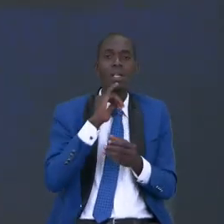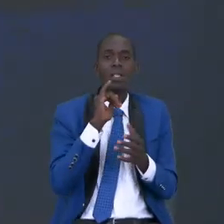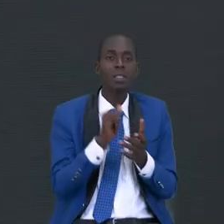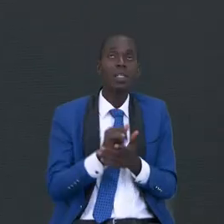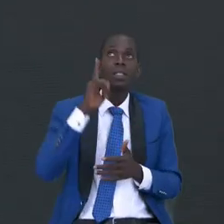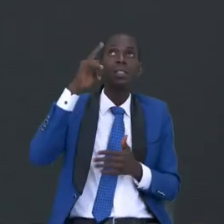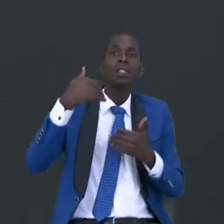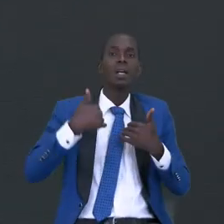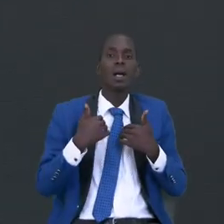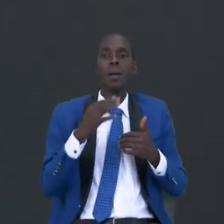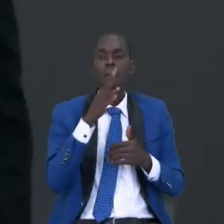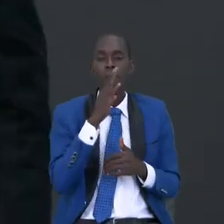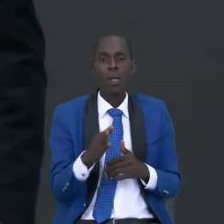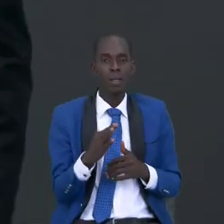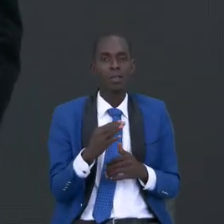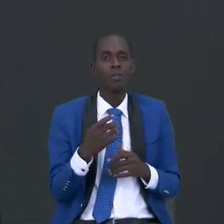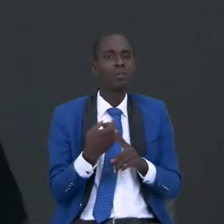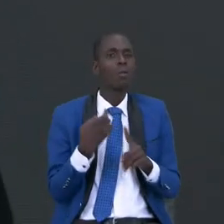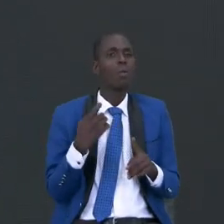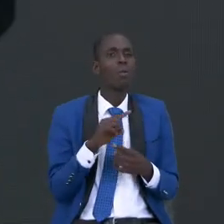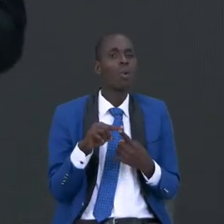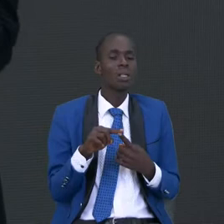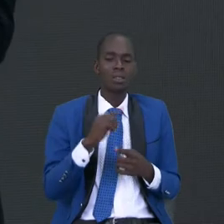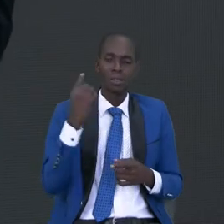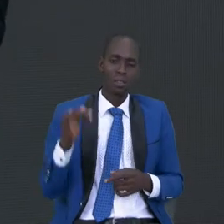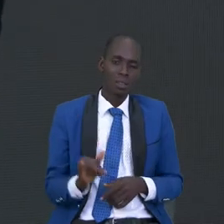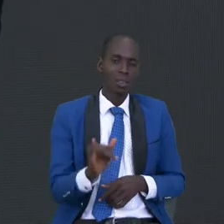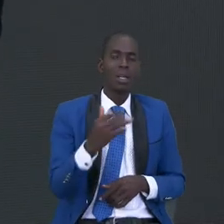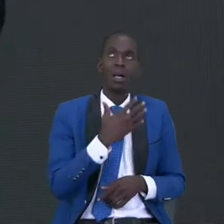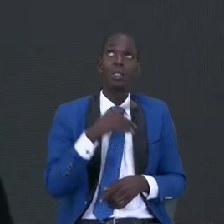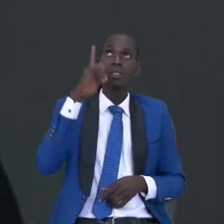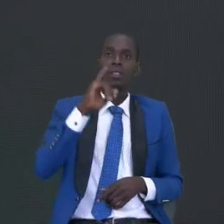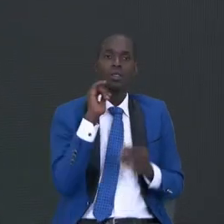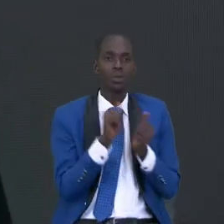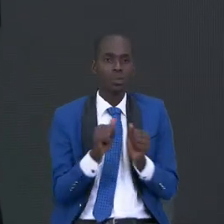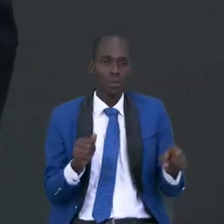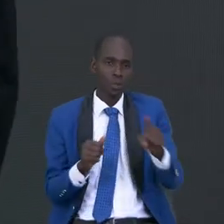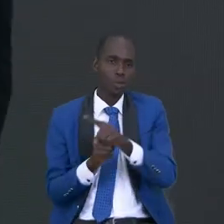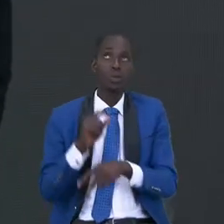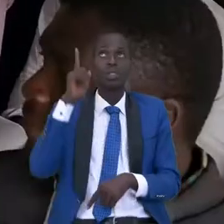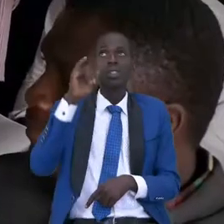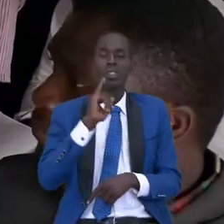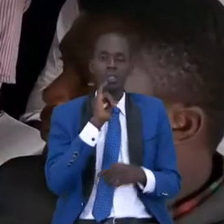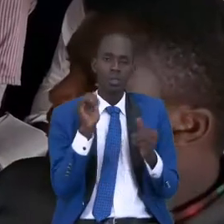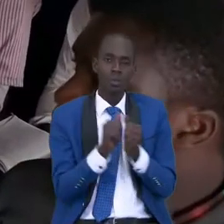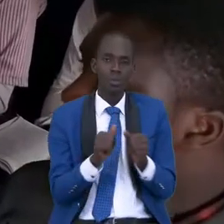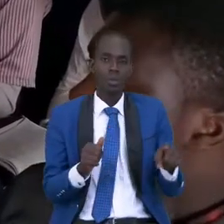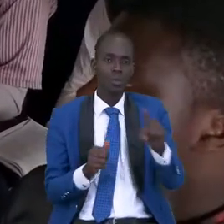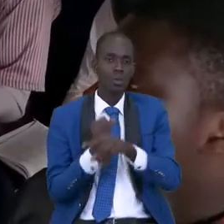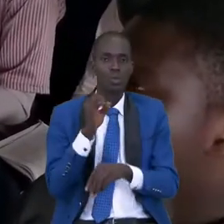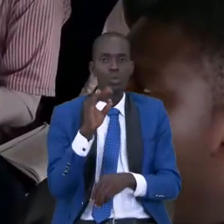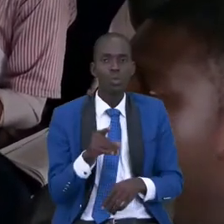from eternity, and he's with you. I said it's with you. So you are